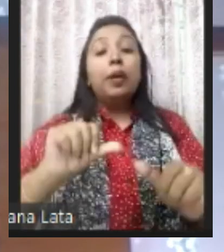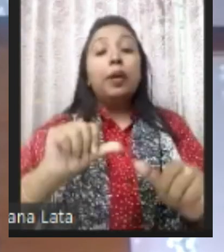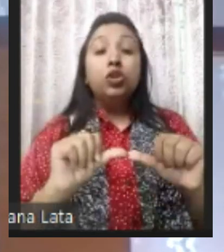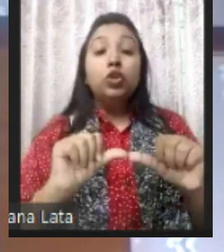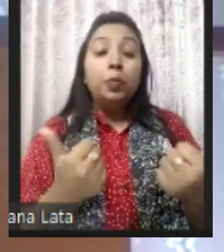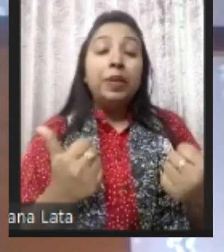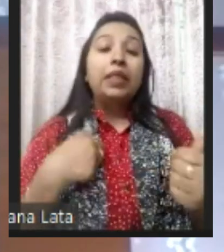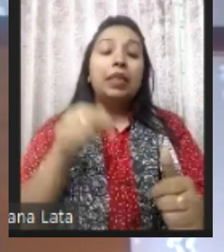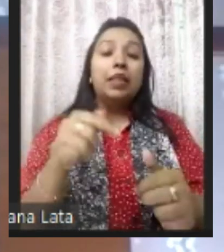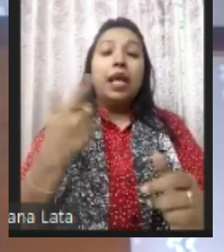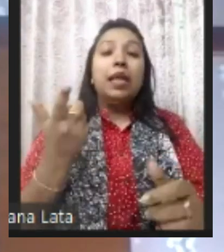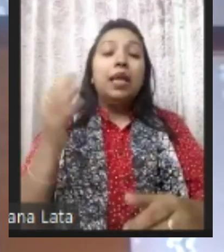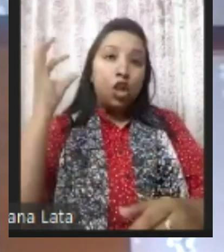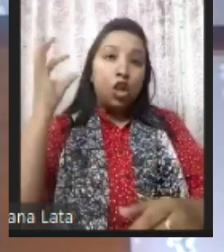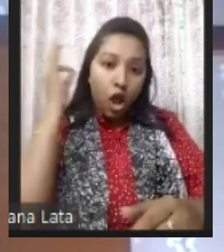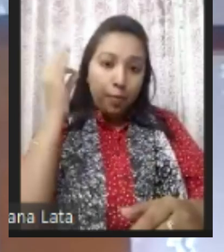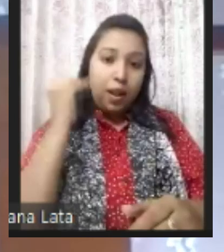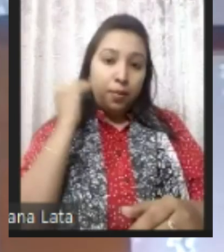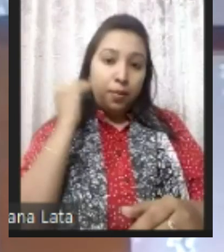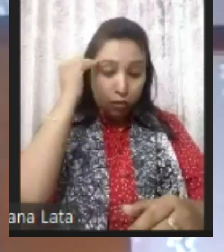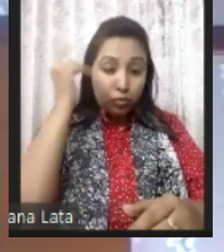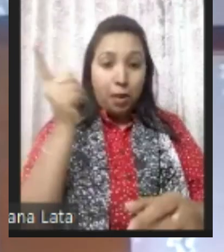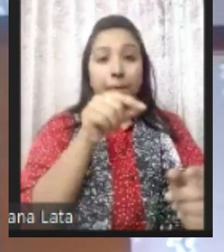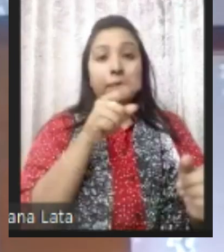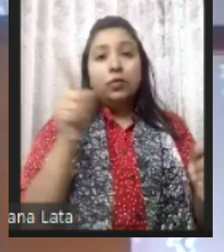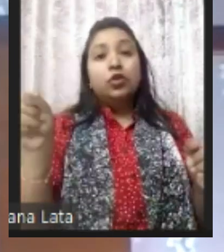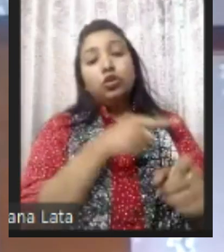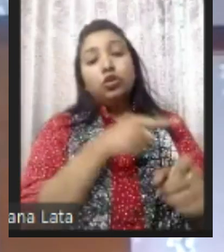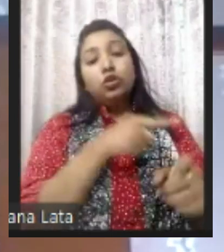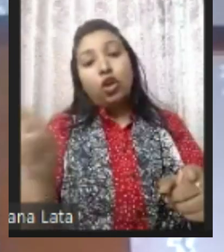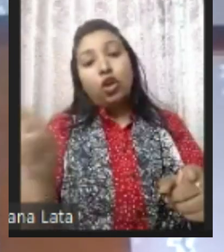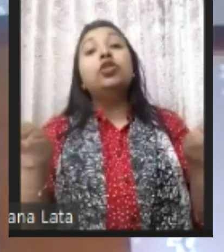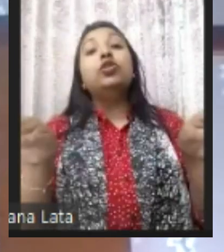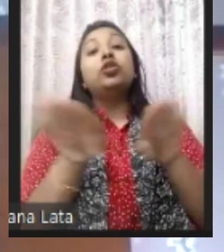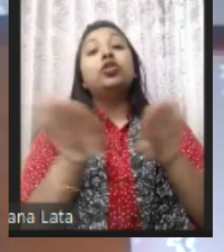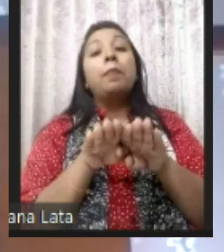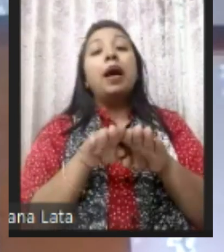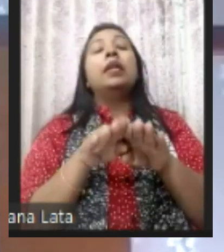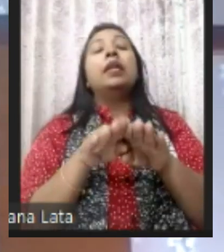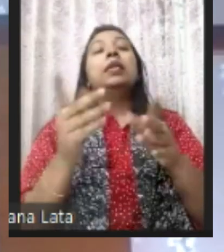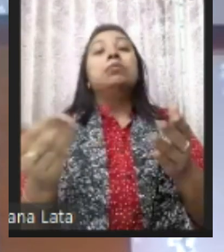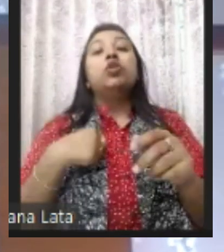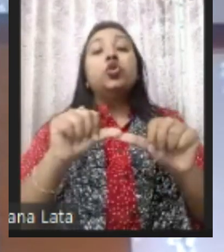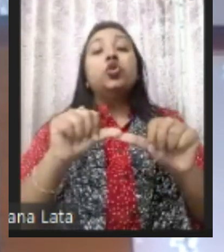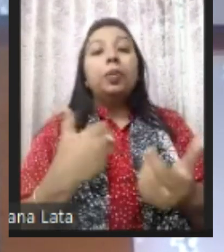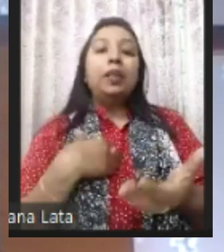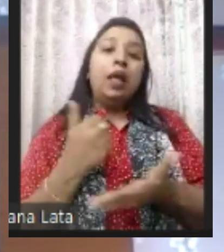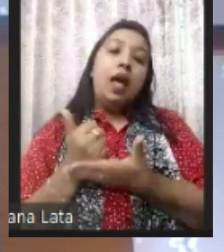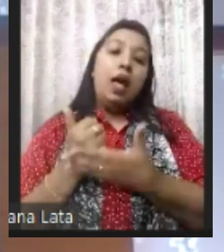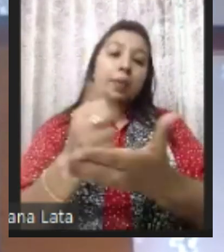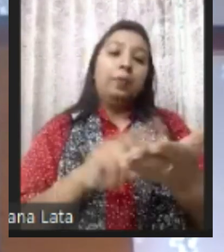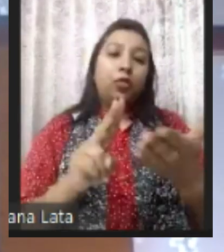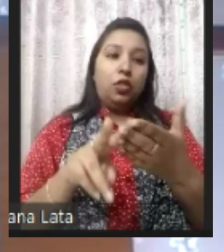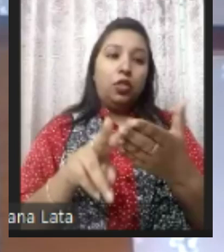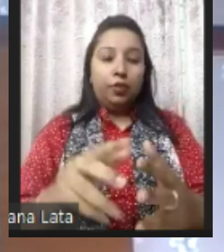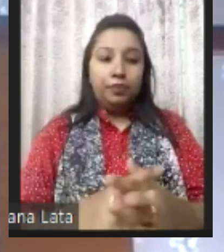major, issues described. in the UN CRPD. So if we